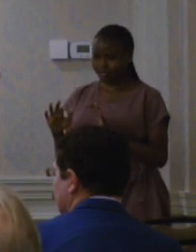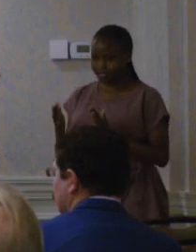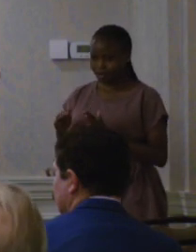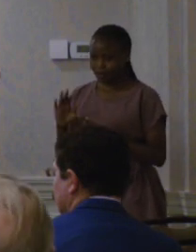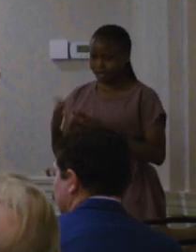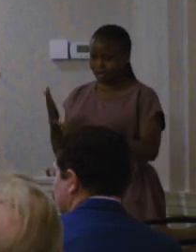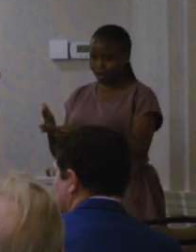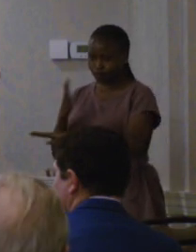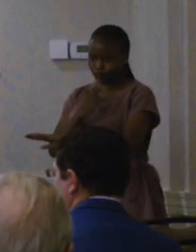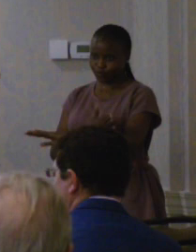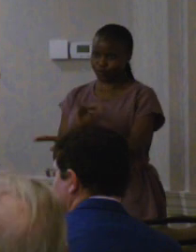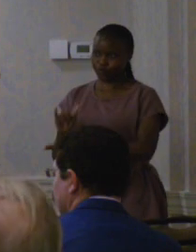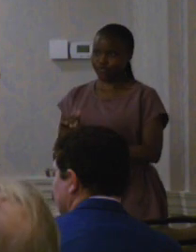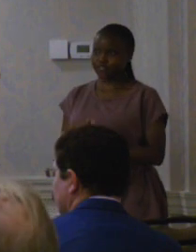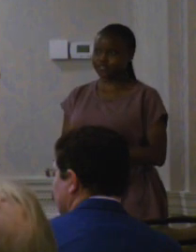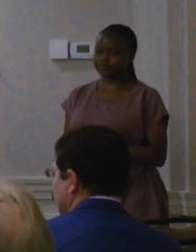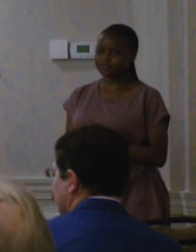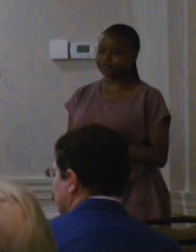improve it.